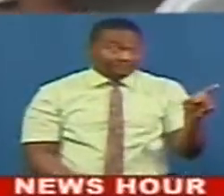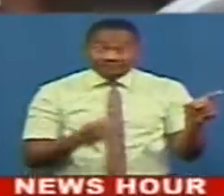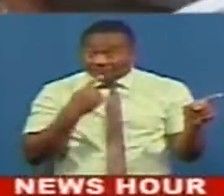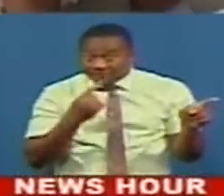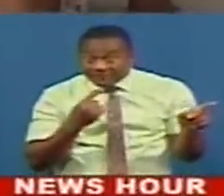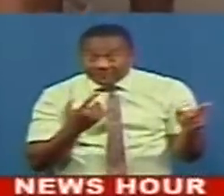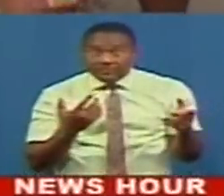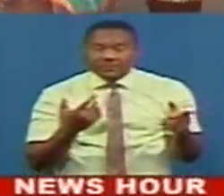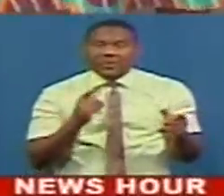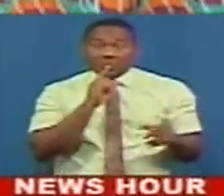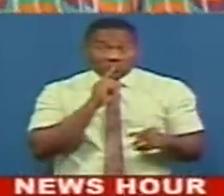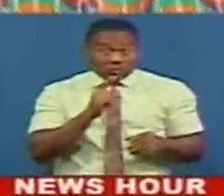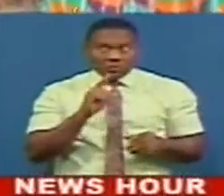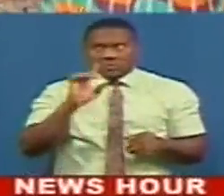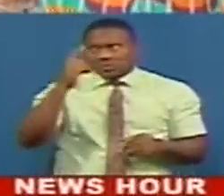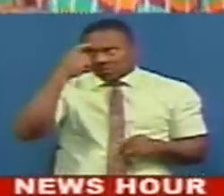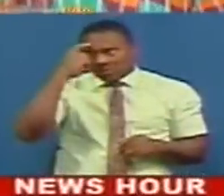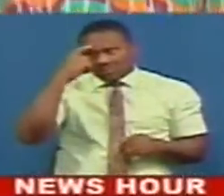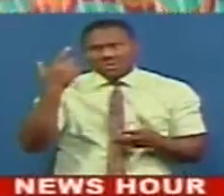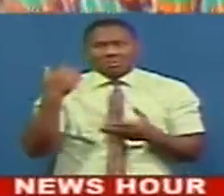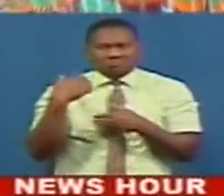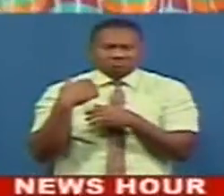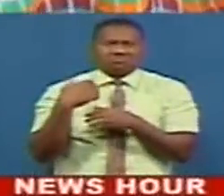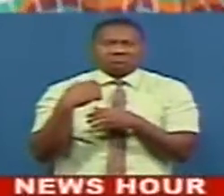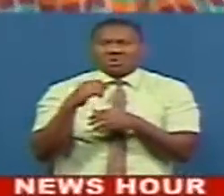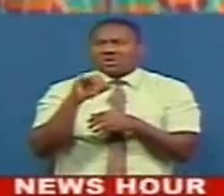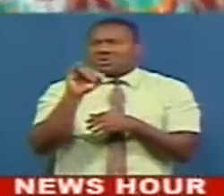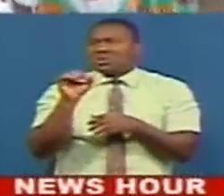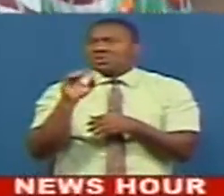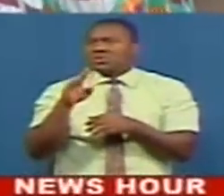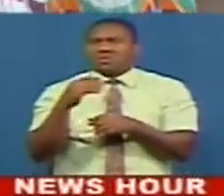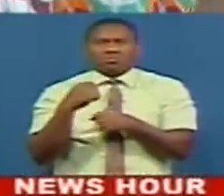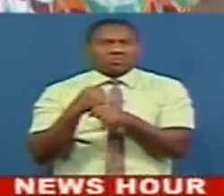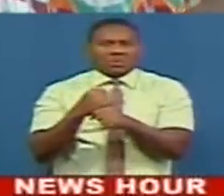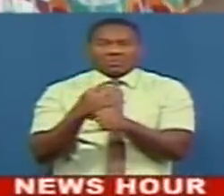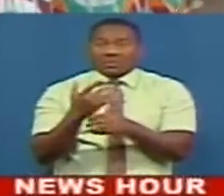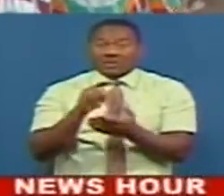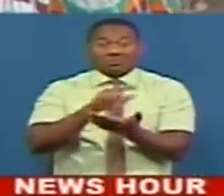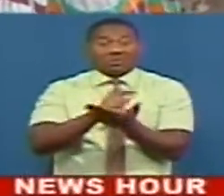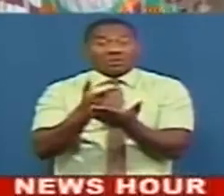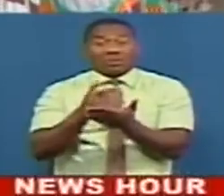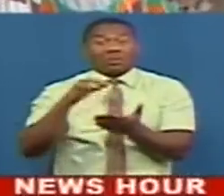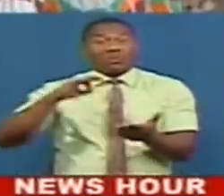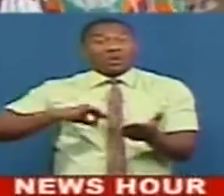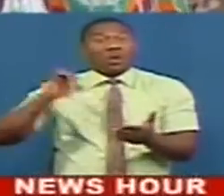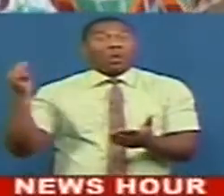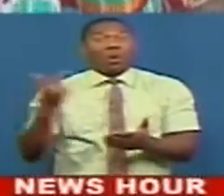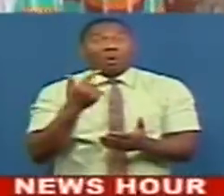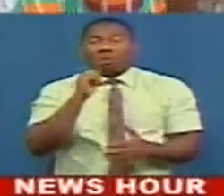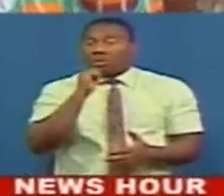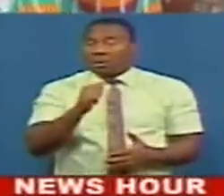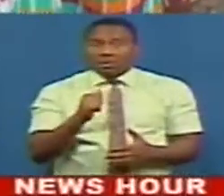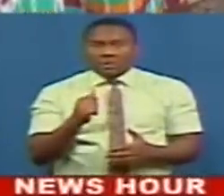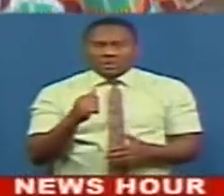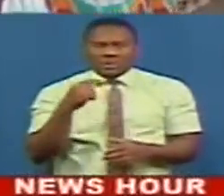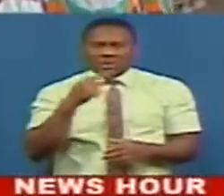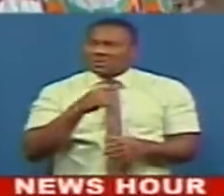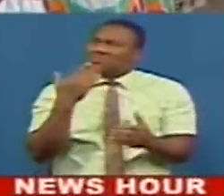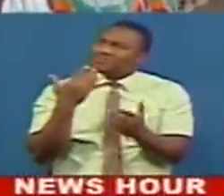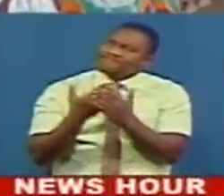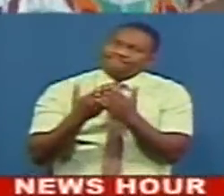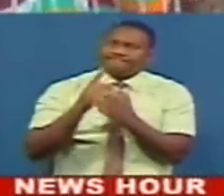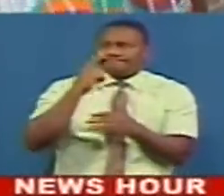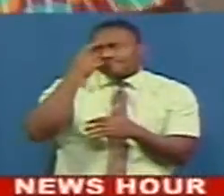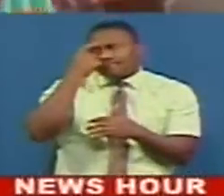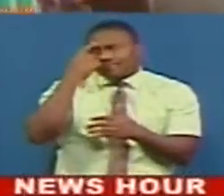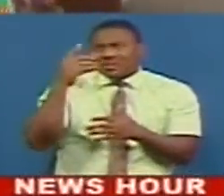her, while she appreciates government's job creation efforts, not all graduates have benefited. She has therefore appealed to the government